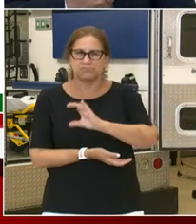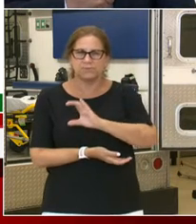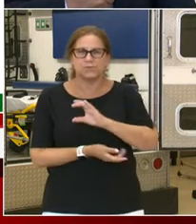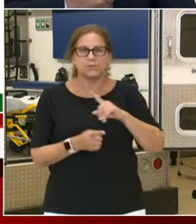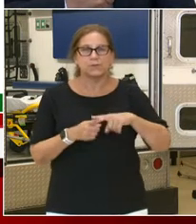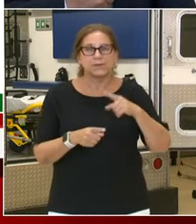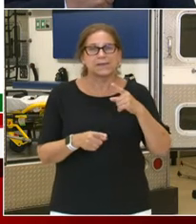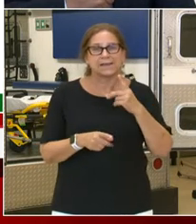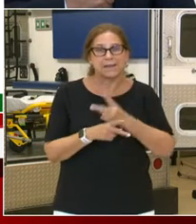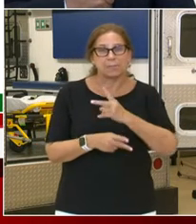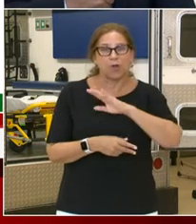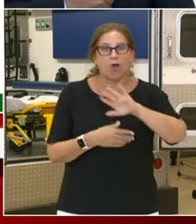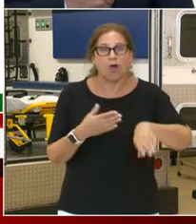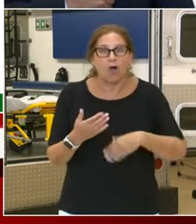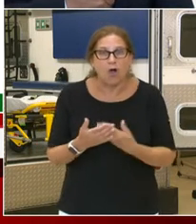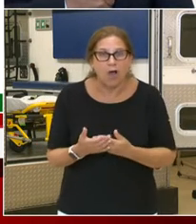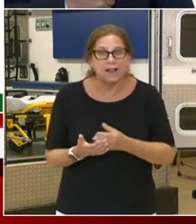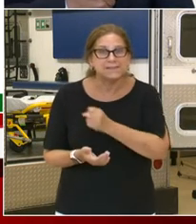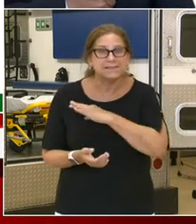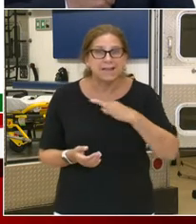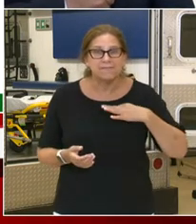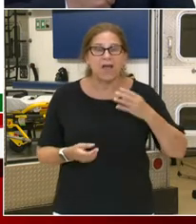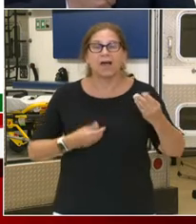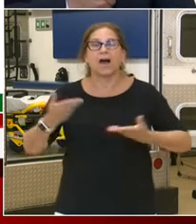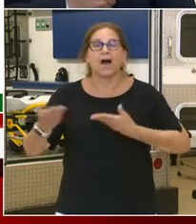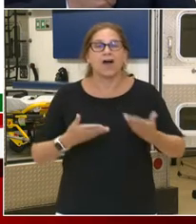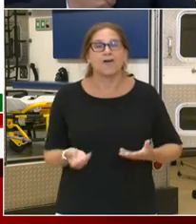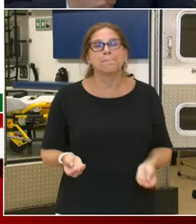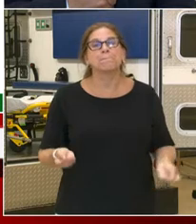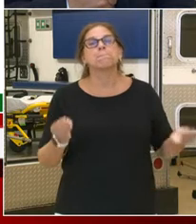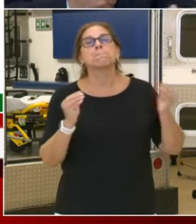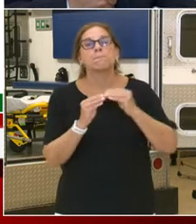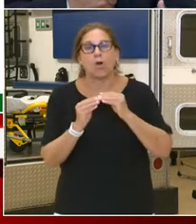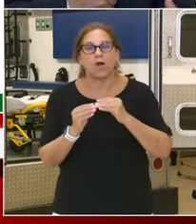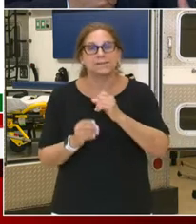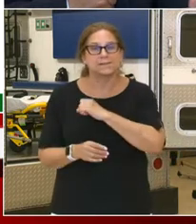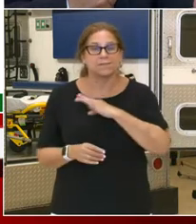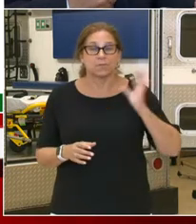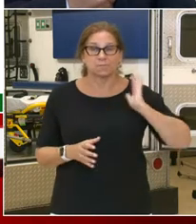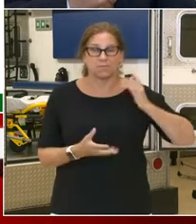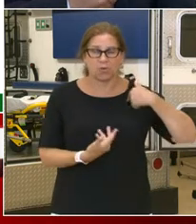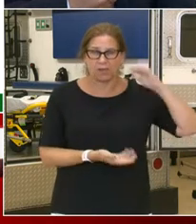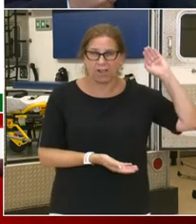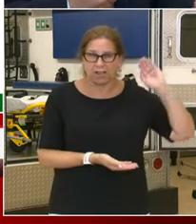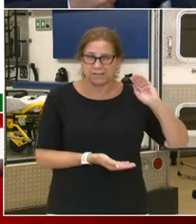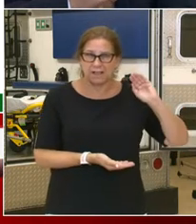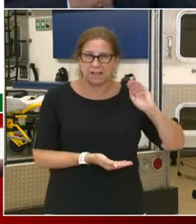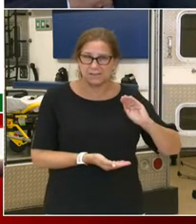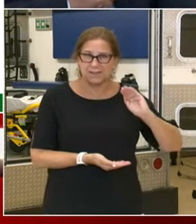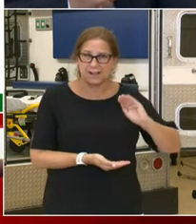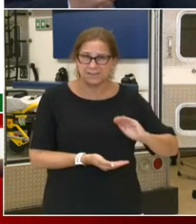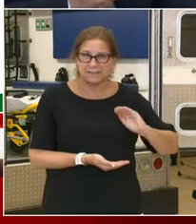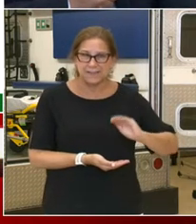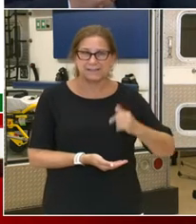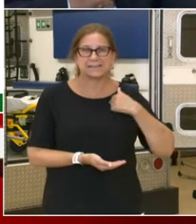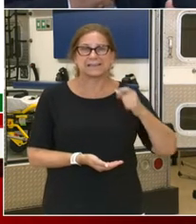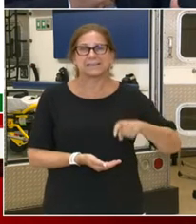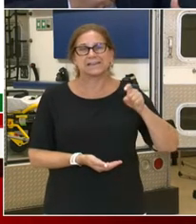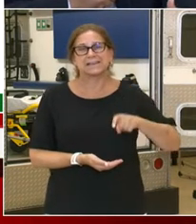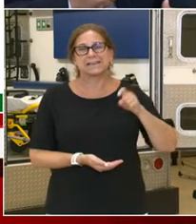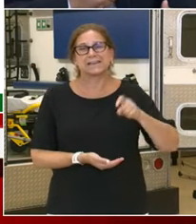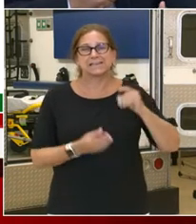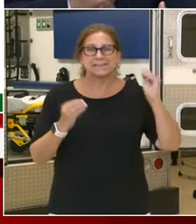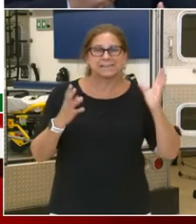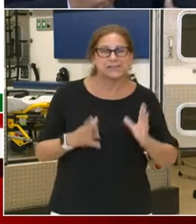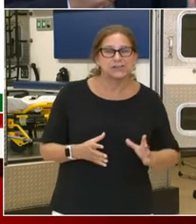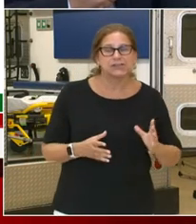year where we had decrease in enrollment in DCPS. And enrollment is a primary driver for staffing. It allows